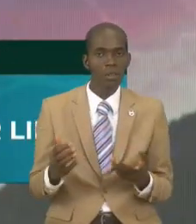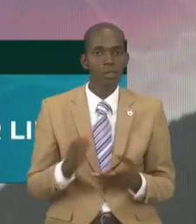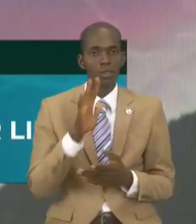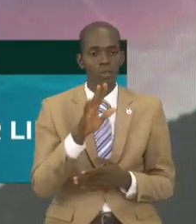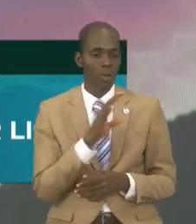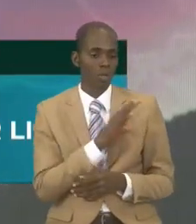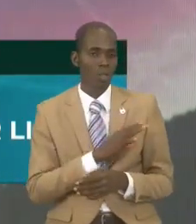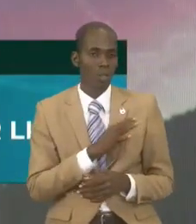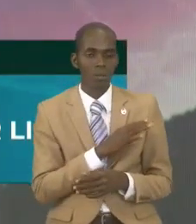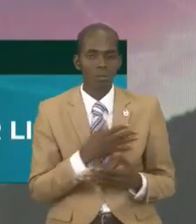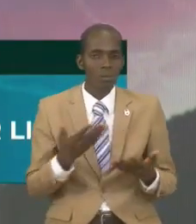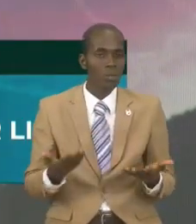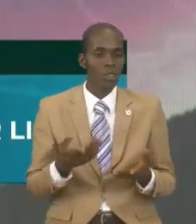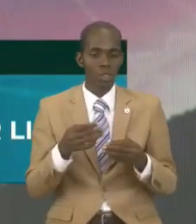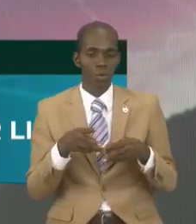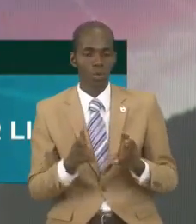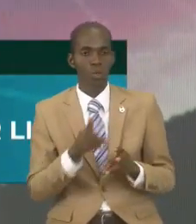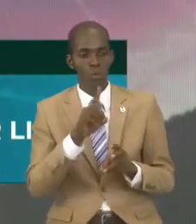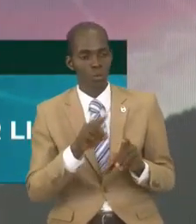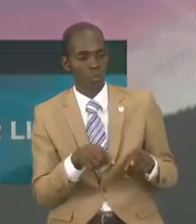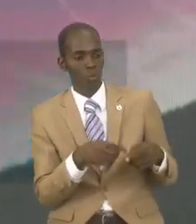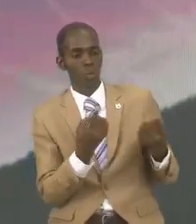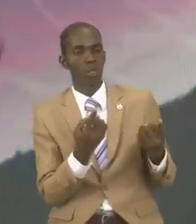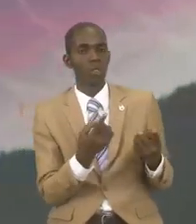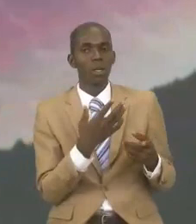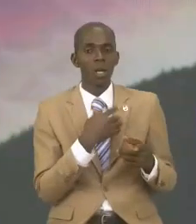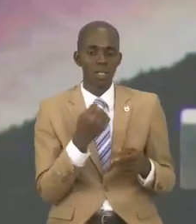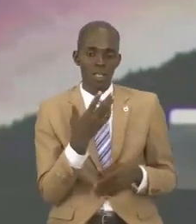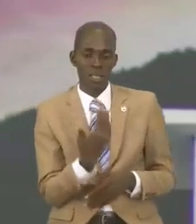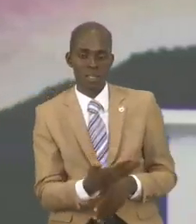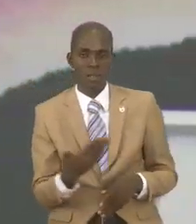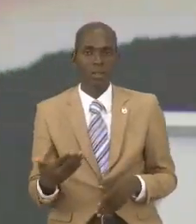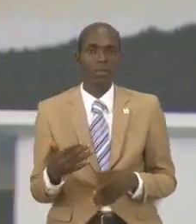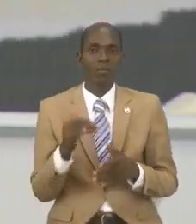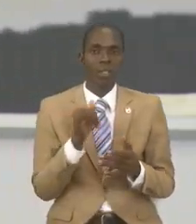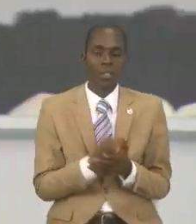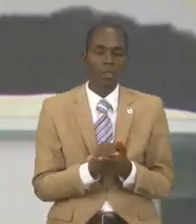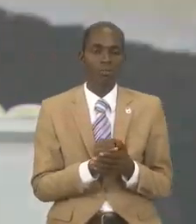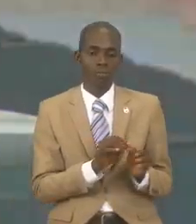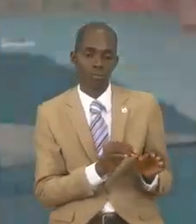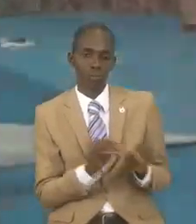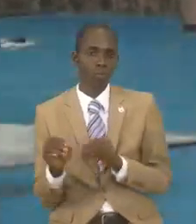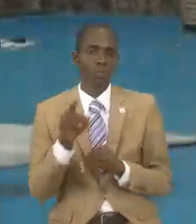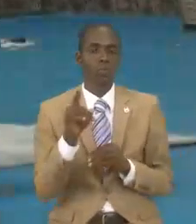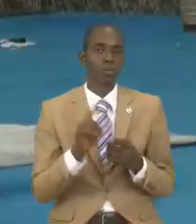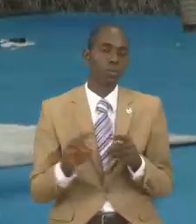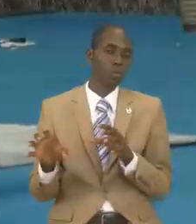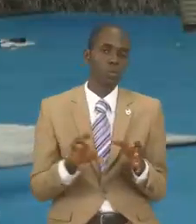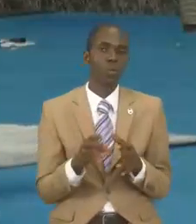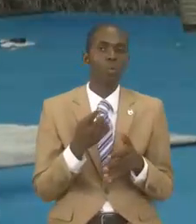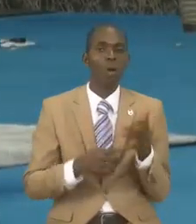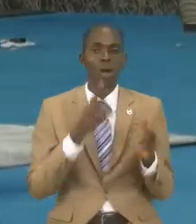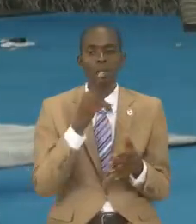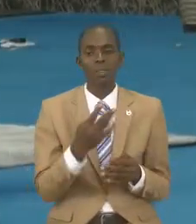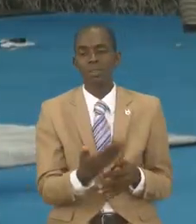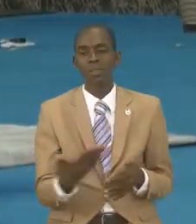lifestyle, the way you went, and the things that jolted you, what were they? The former